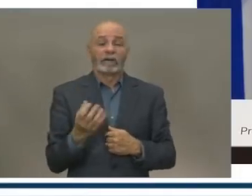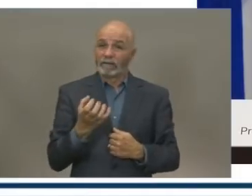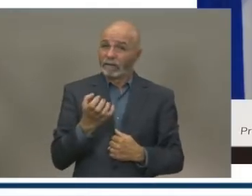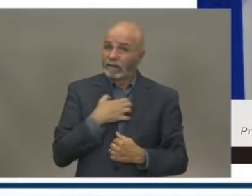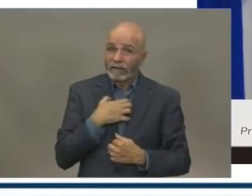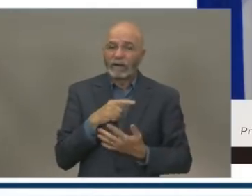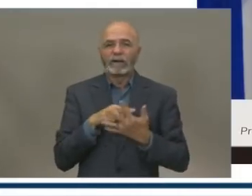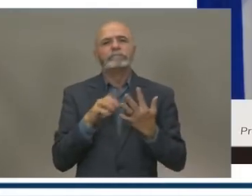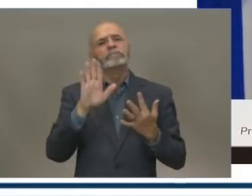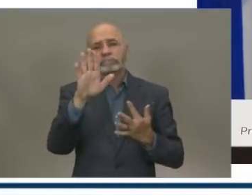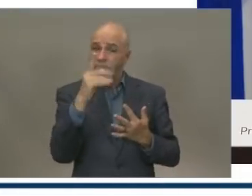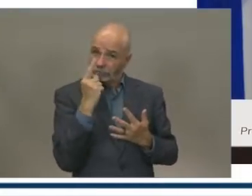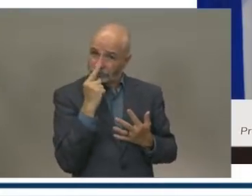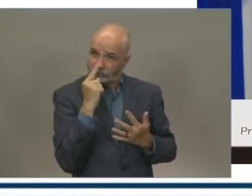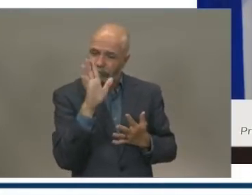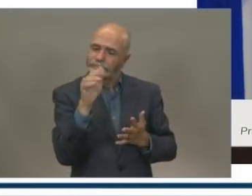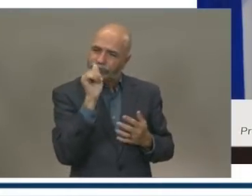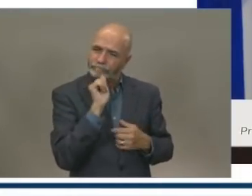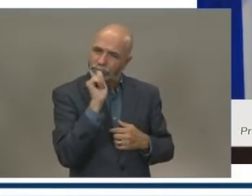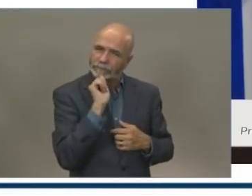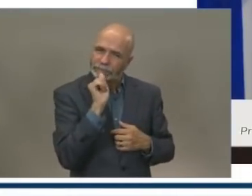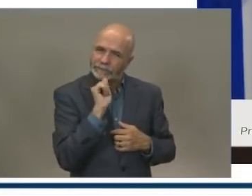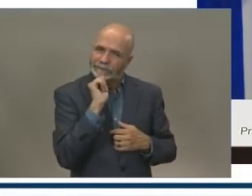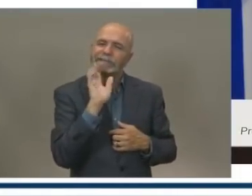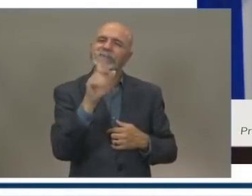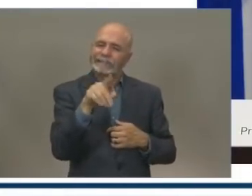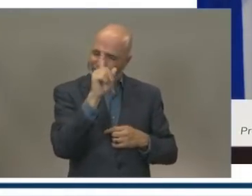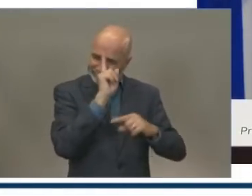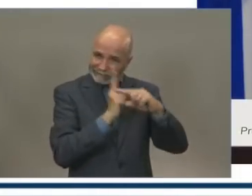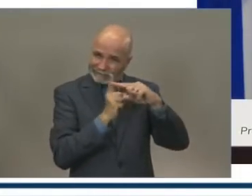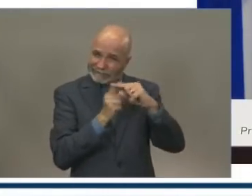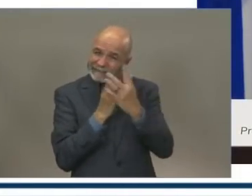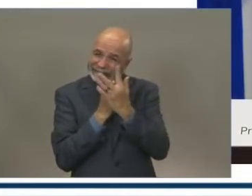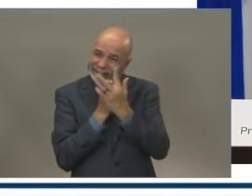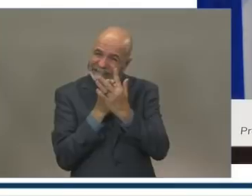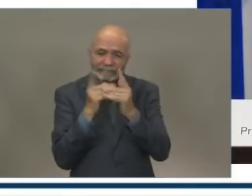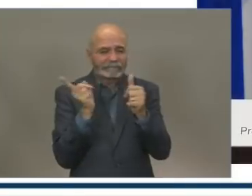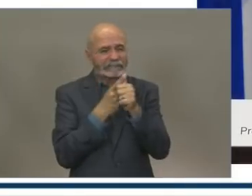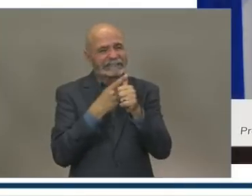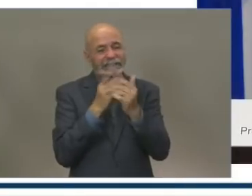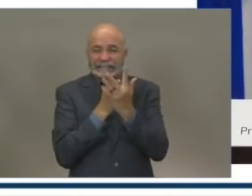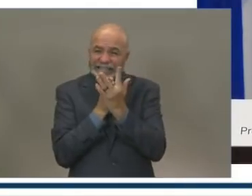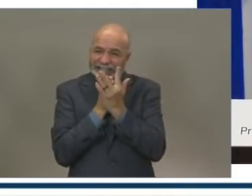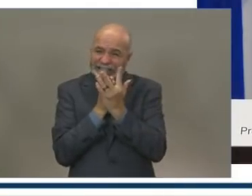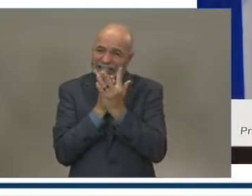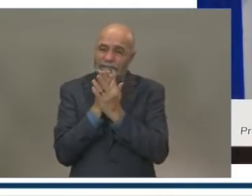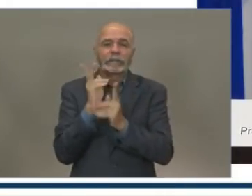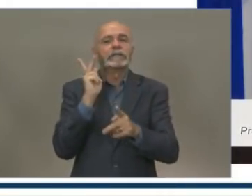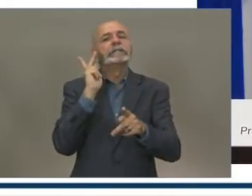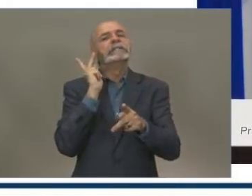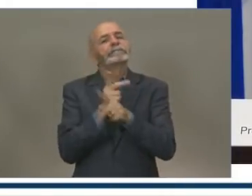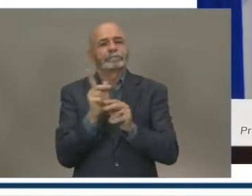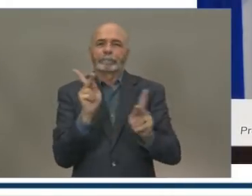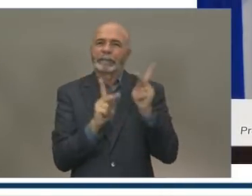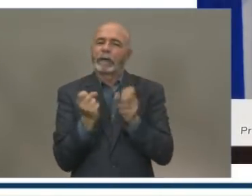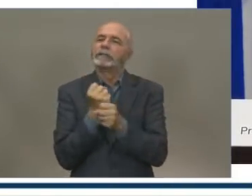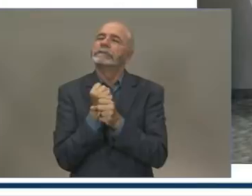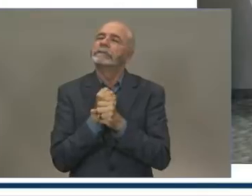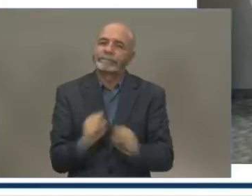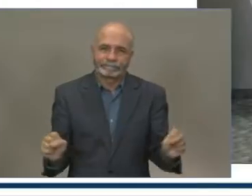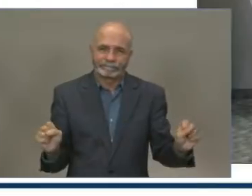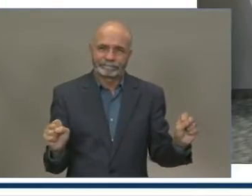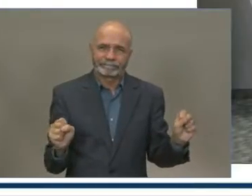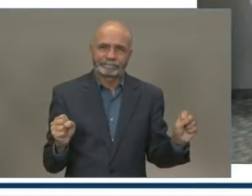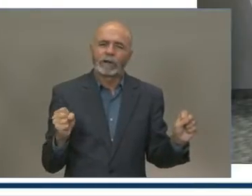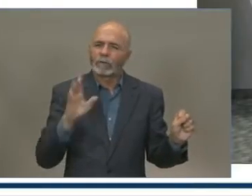us. We're getting through the pandemic, but we're trying to keep people safe, and we expect it'll work pretty smoothly. Go ahead, Pat, with your